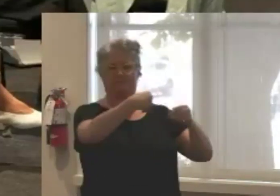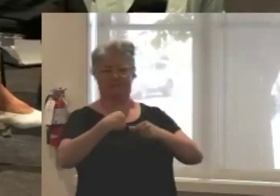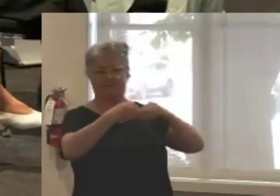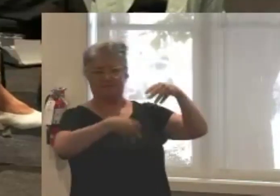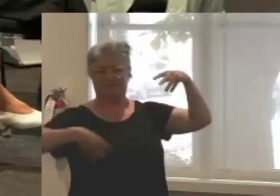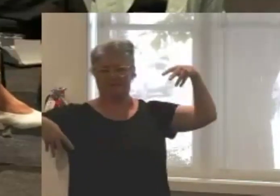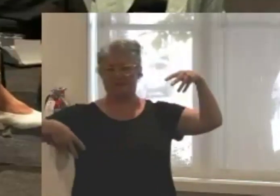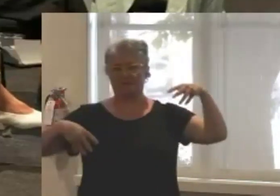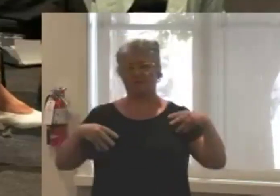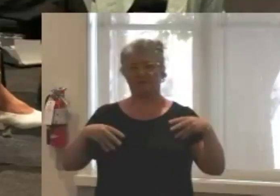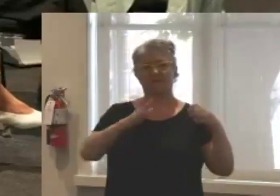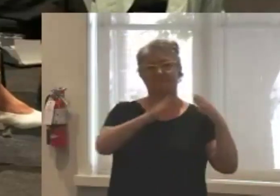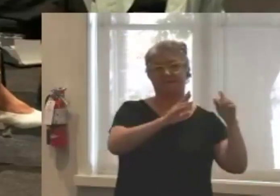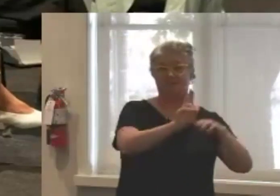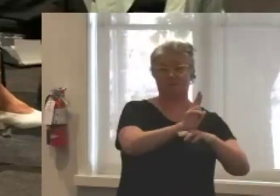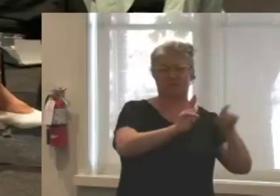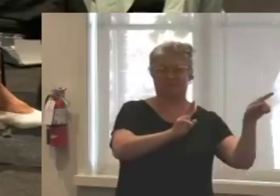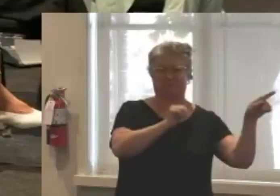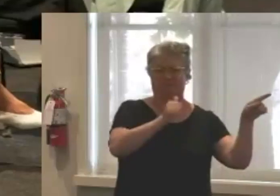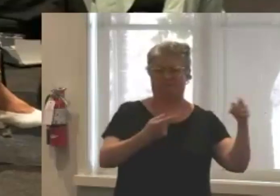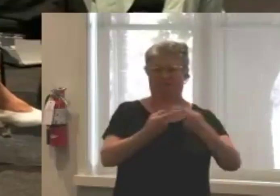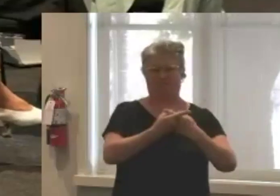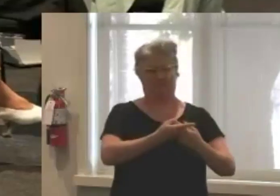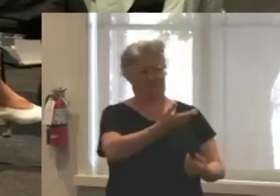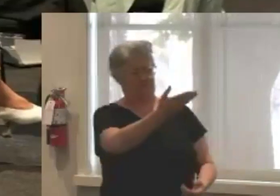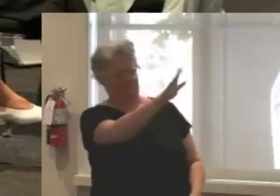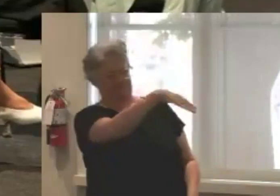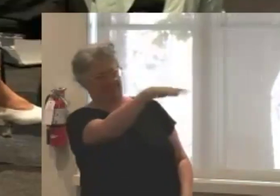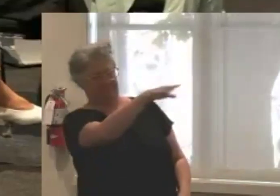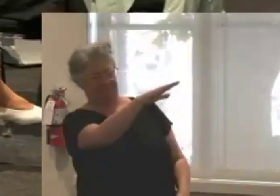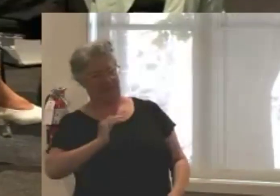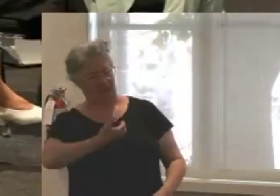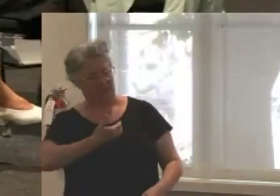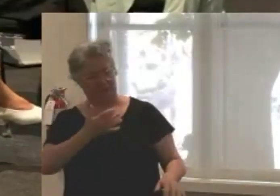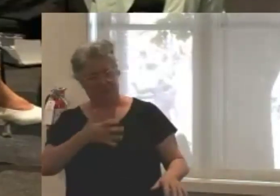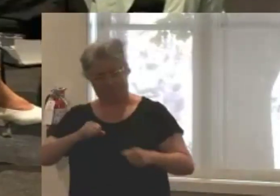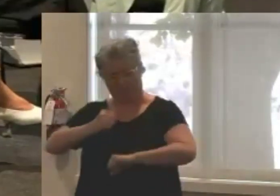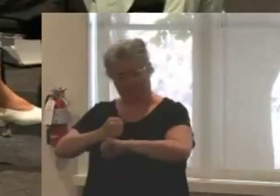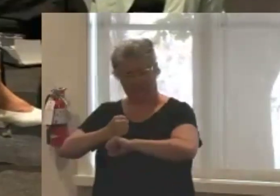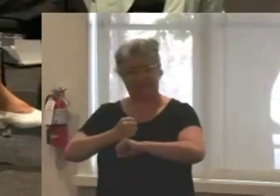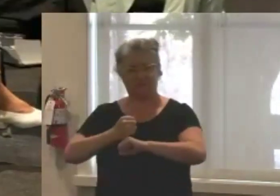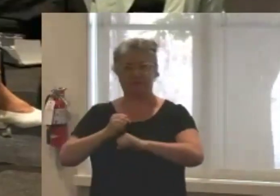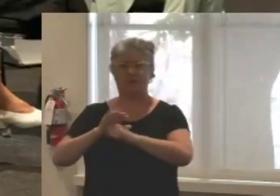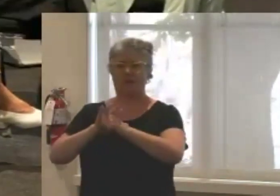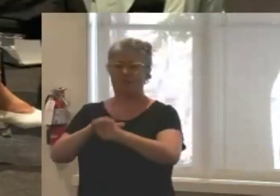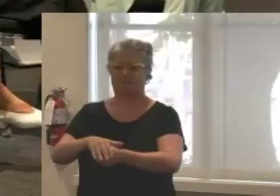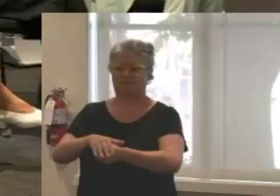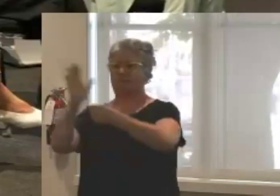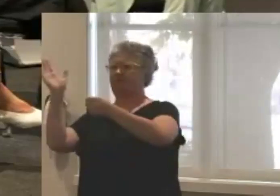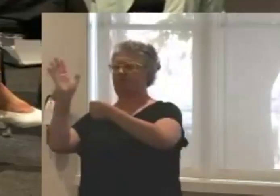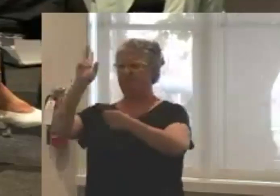used by the city. So that the usage of acronym is an anti-oppressive political